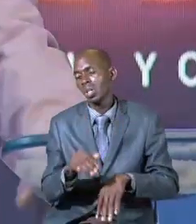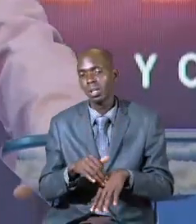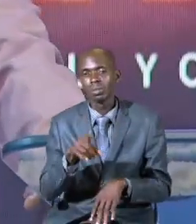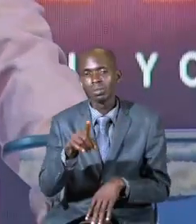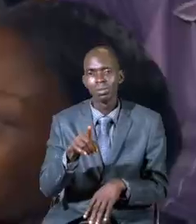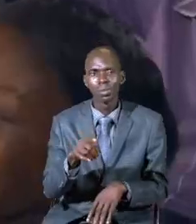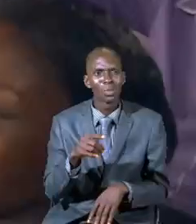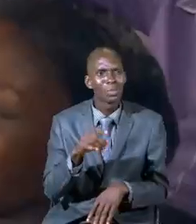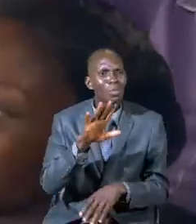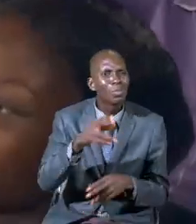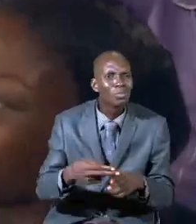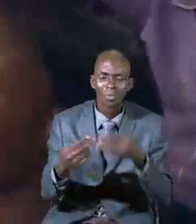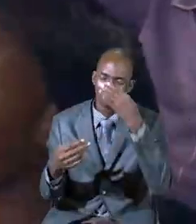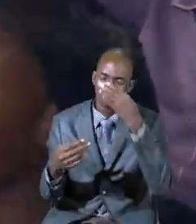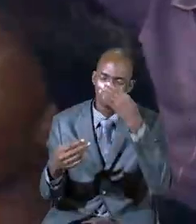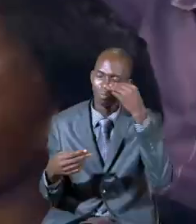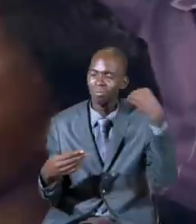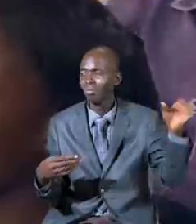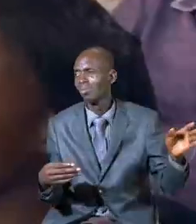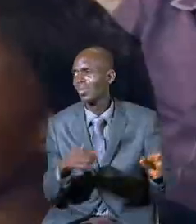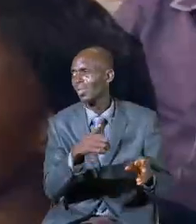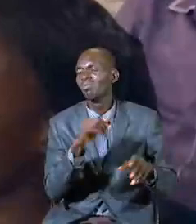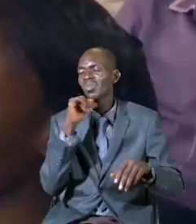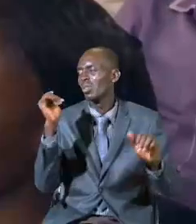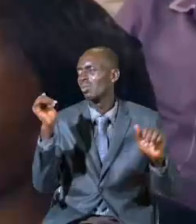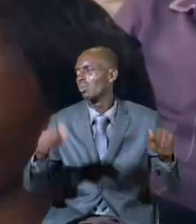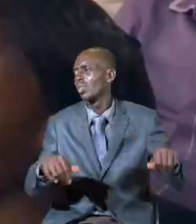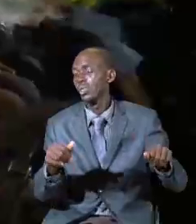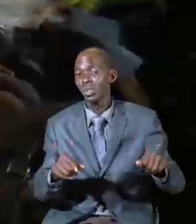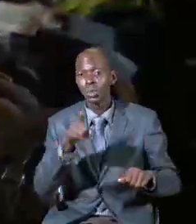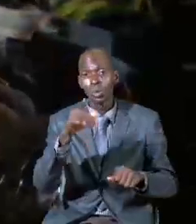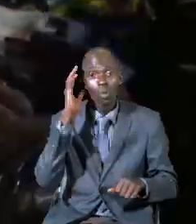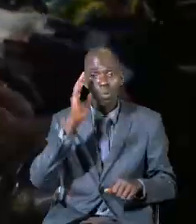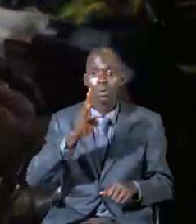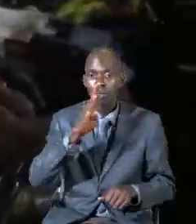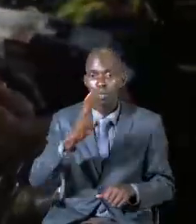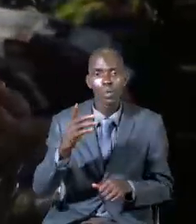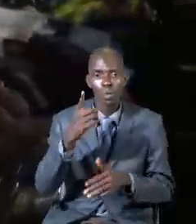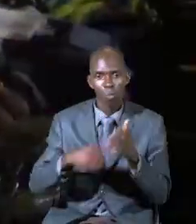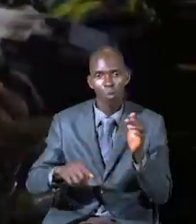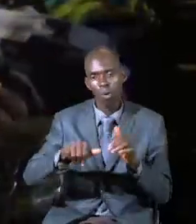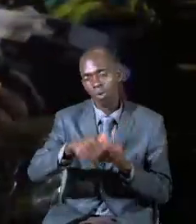that. That cannot be. You will be.